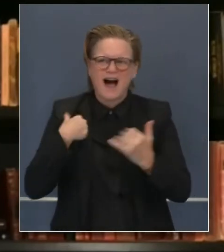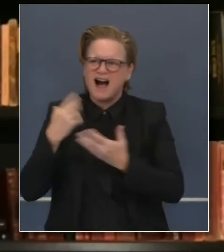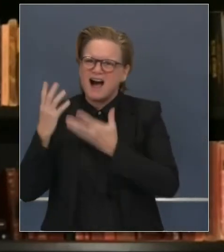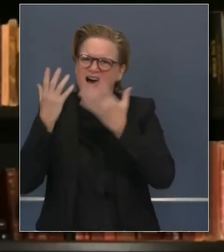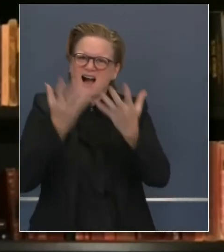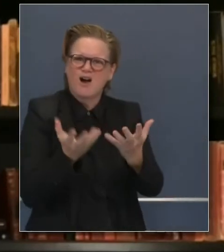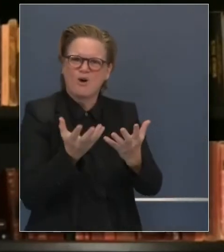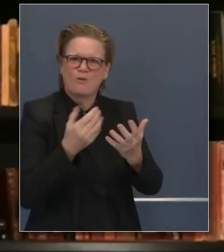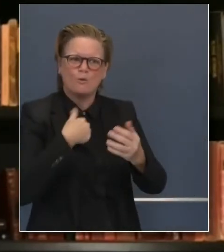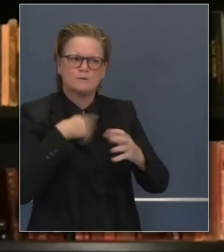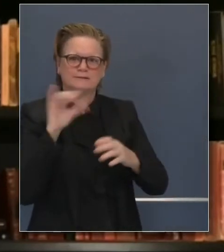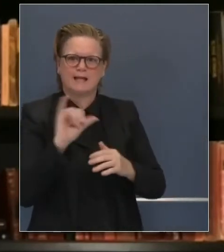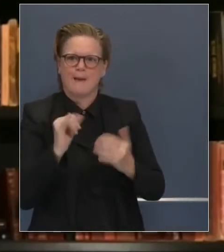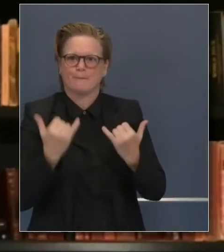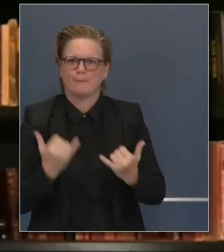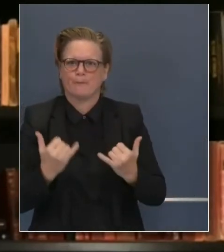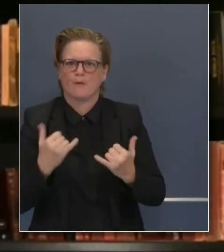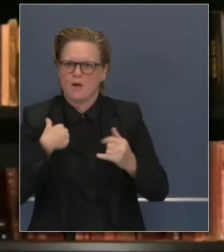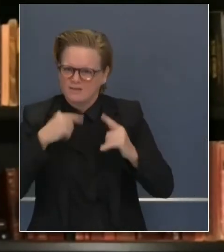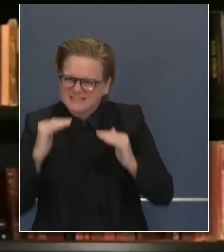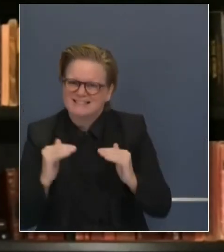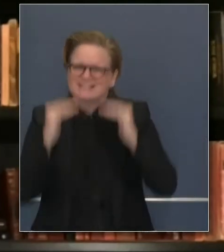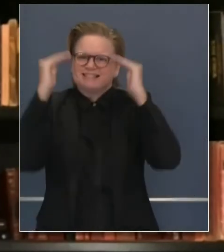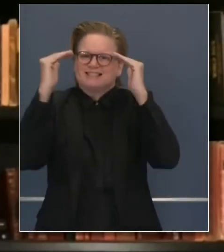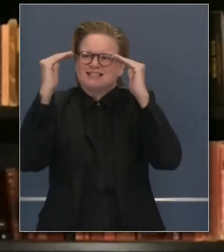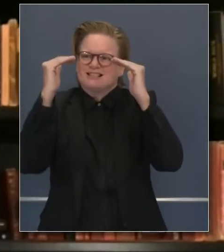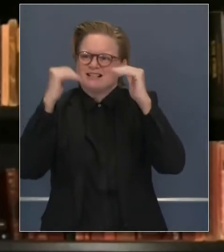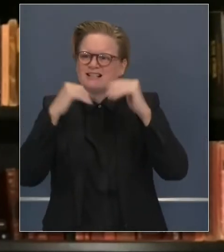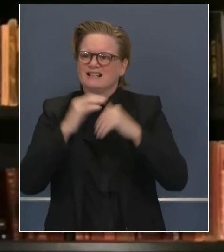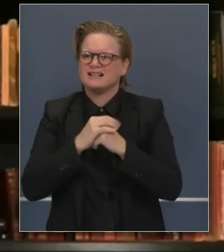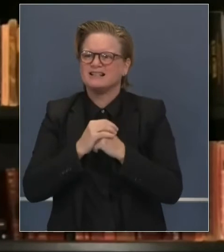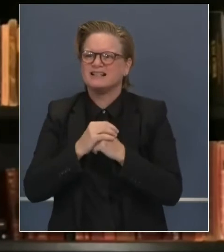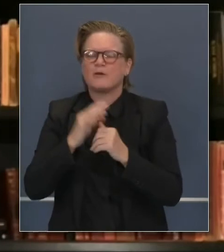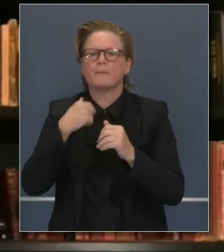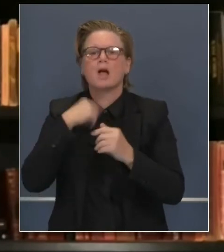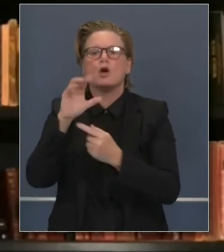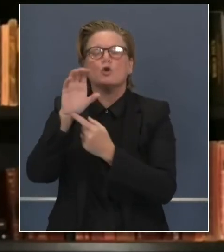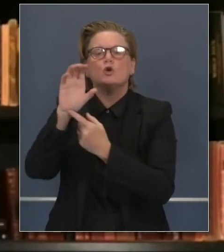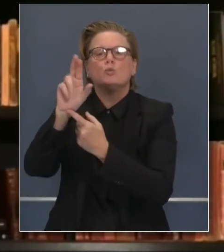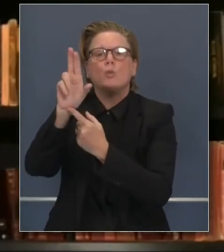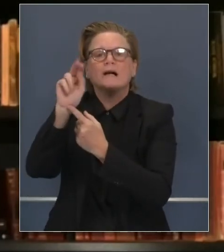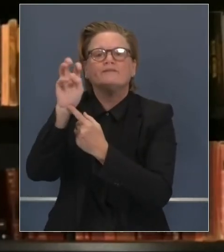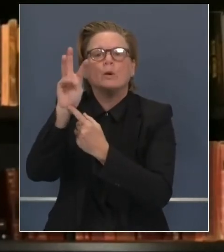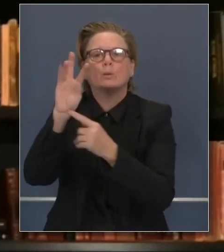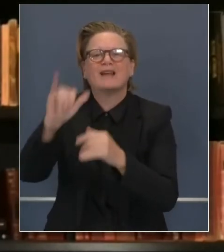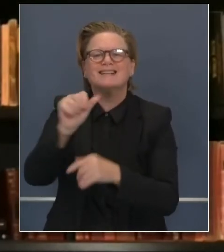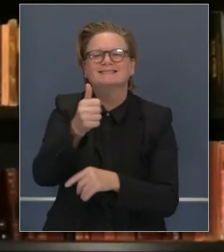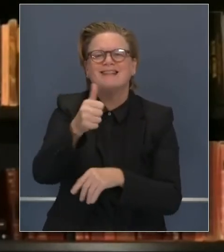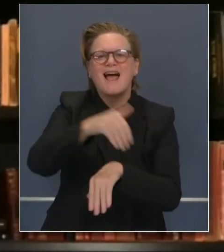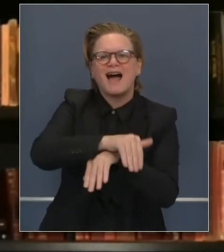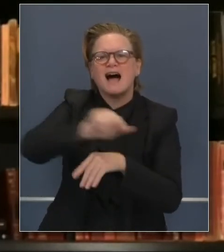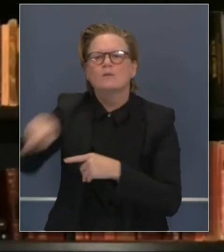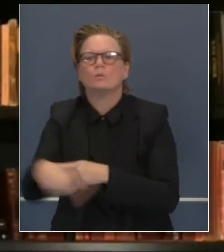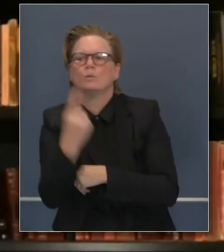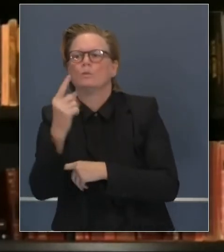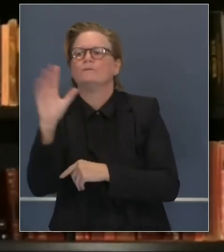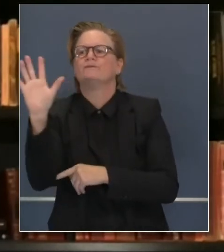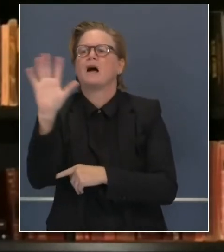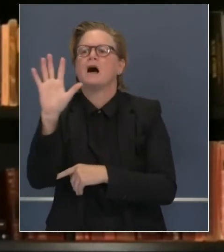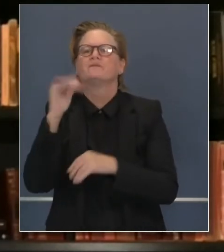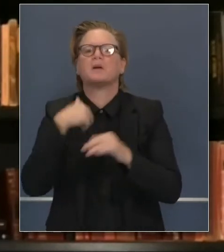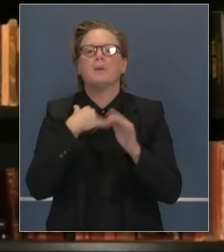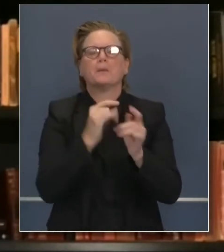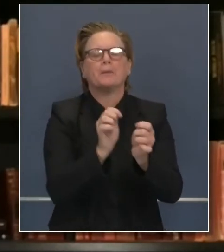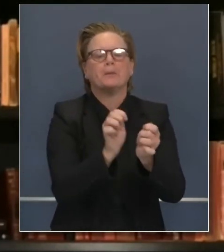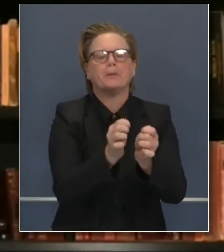just the curfew conversation. We're looking past just a few sectoral modifiers. We're really looking for